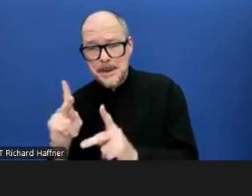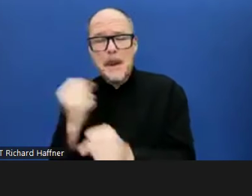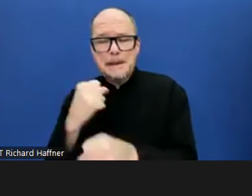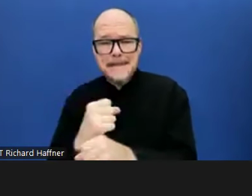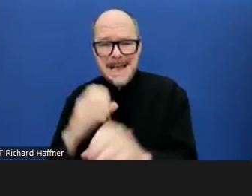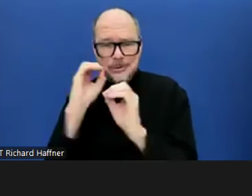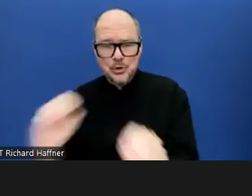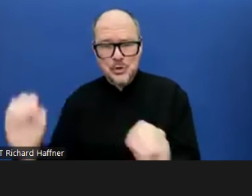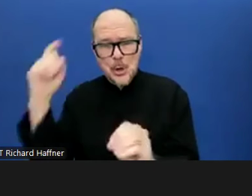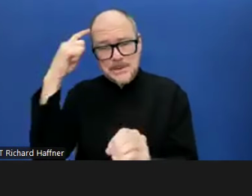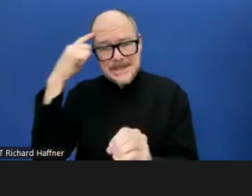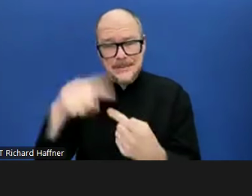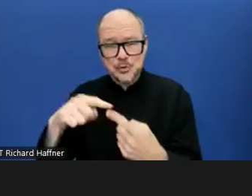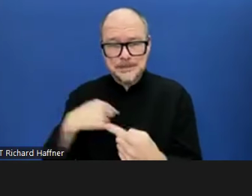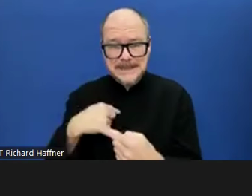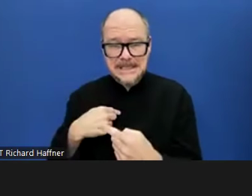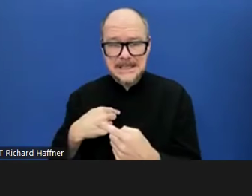me.